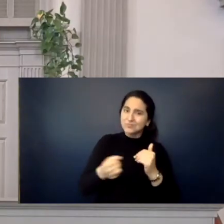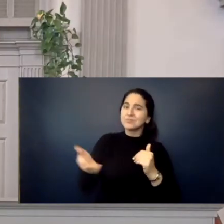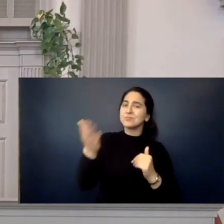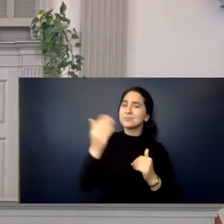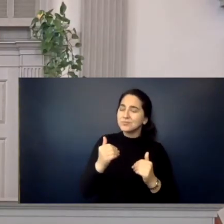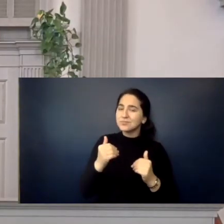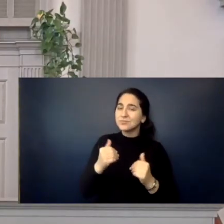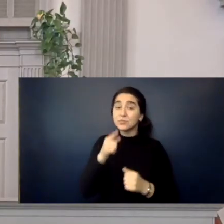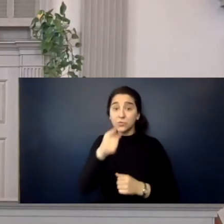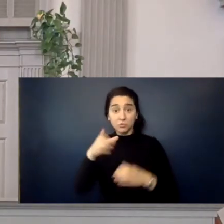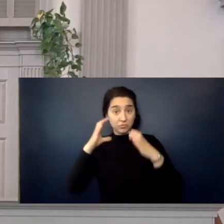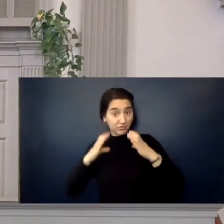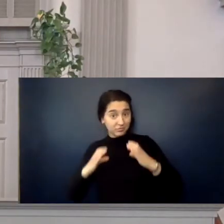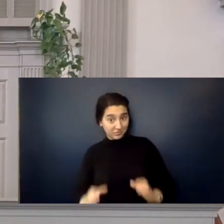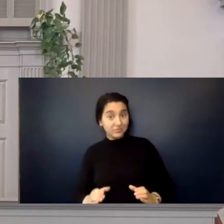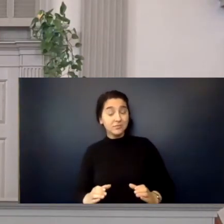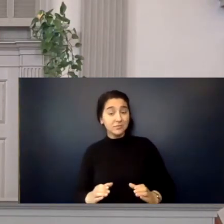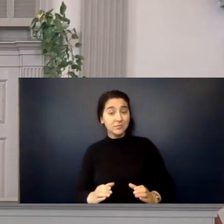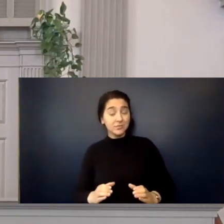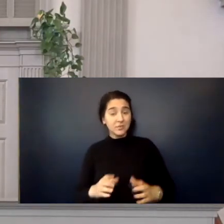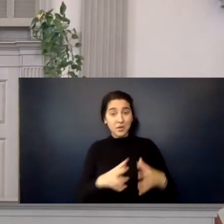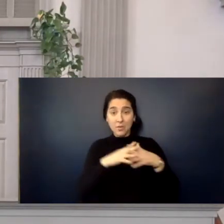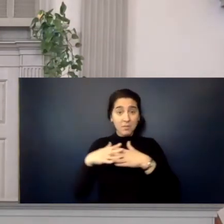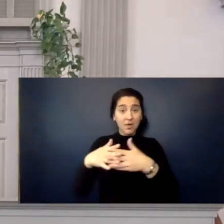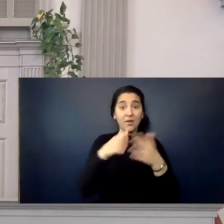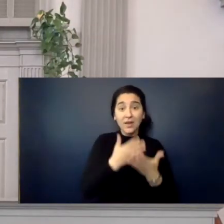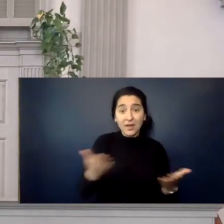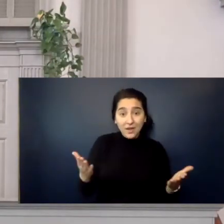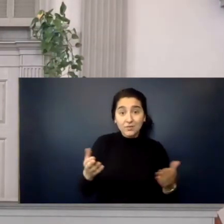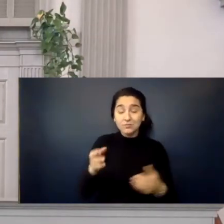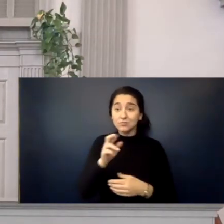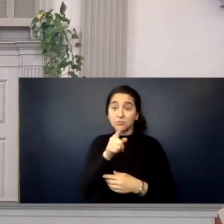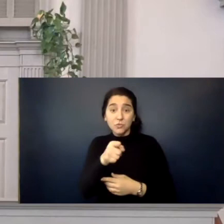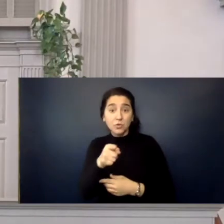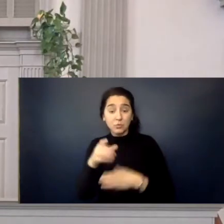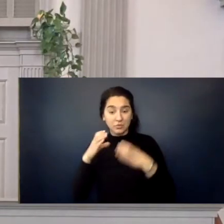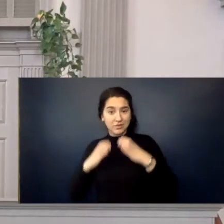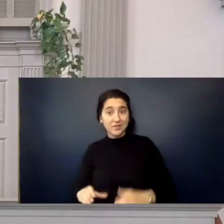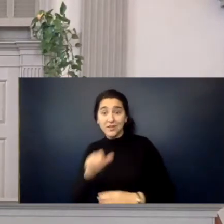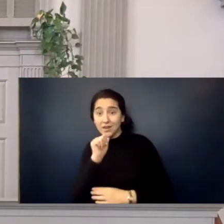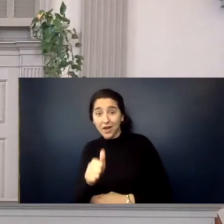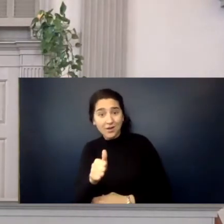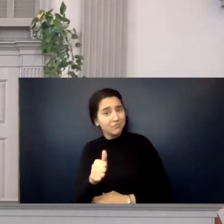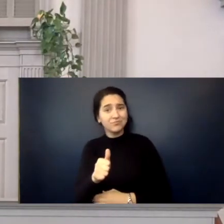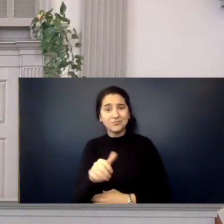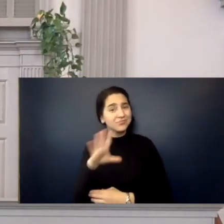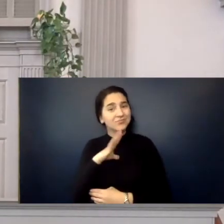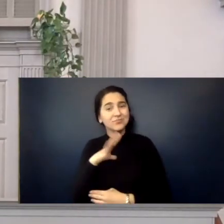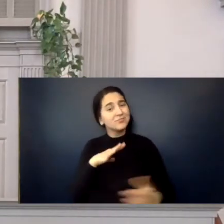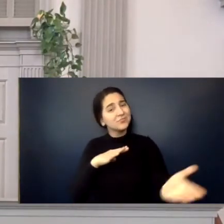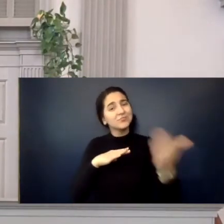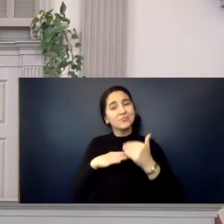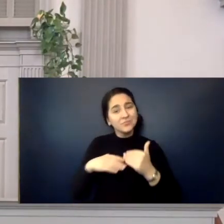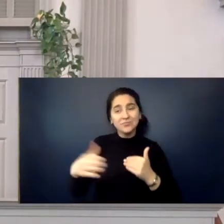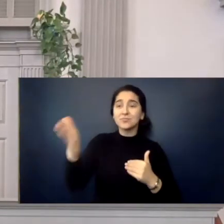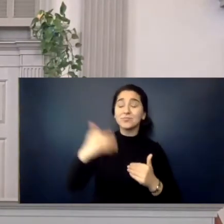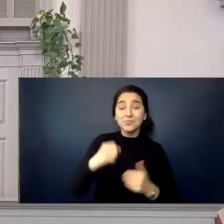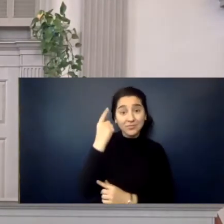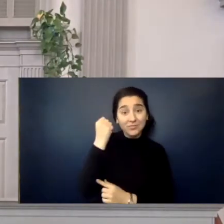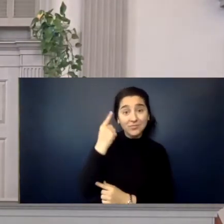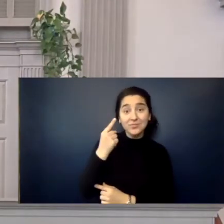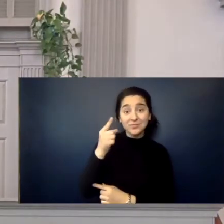Come, you who are citizens of this land and you who are not. Here, you